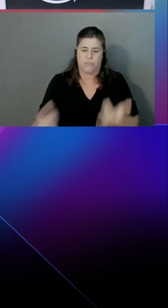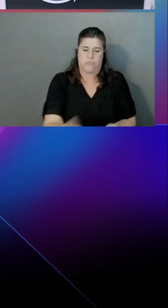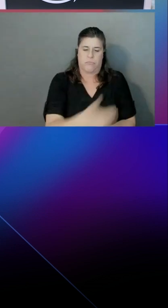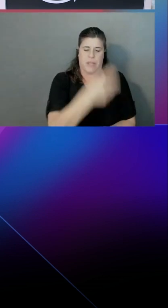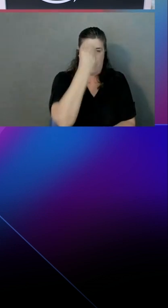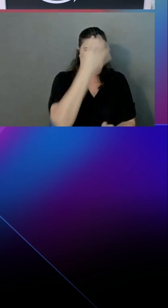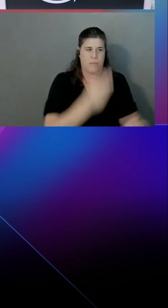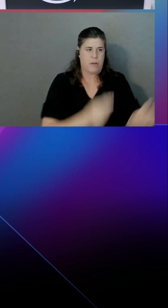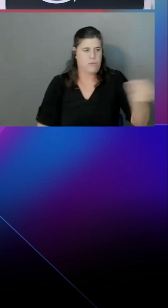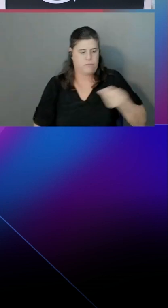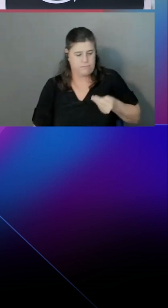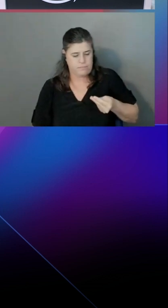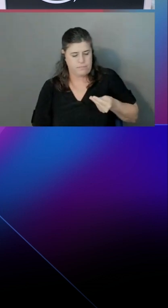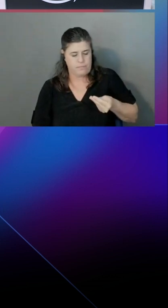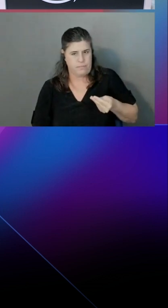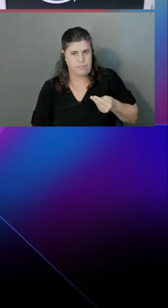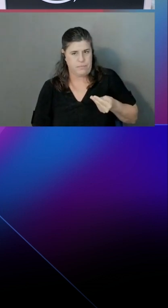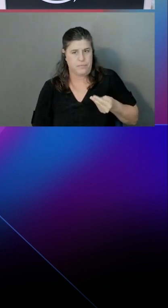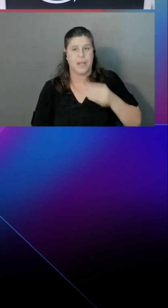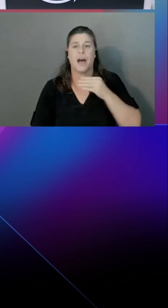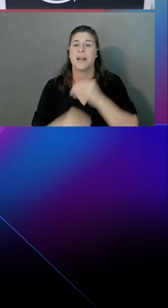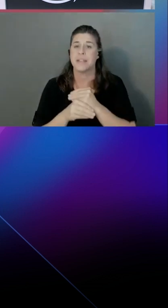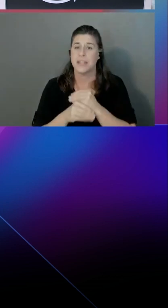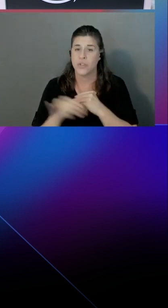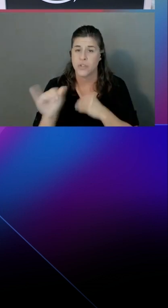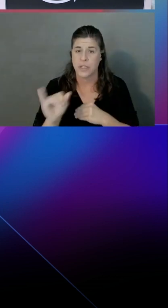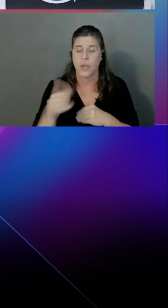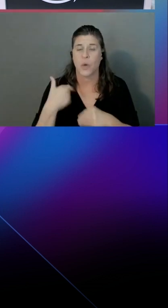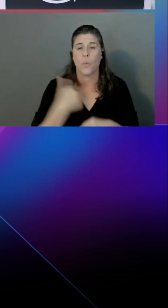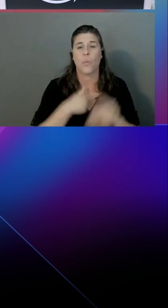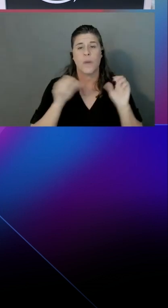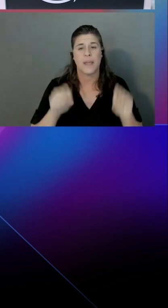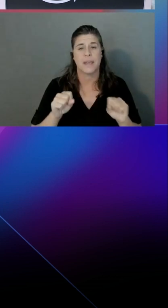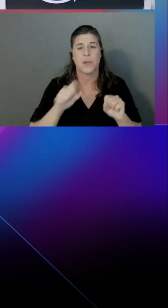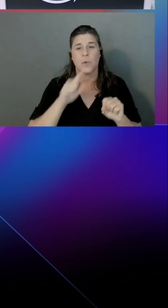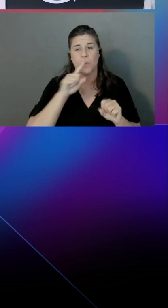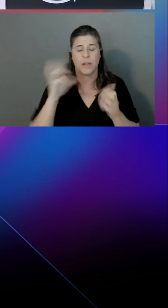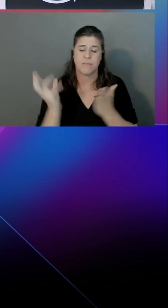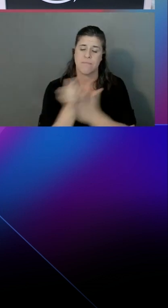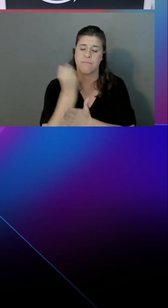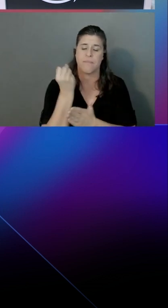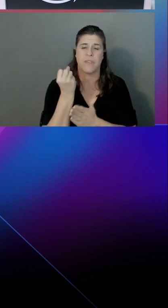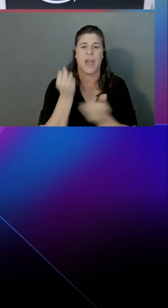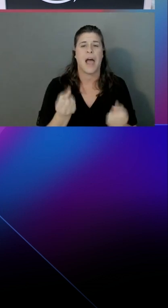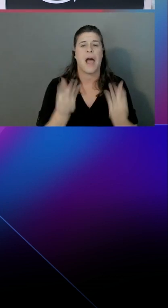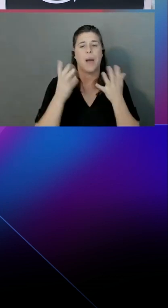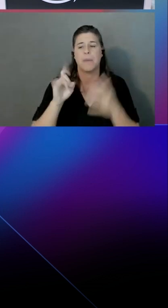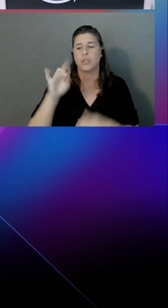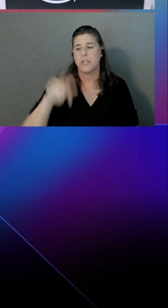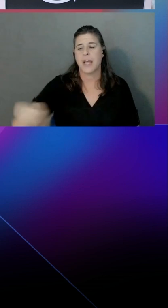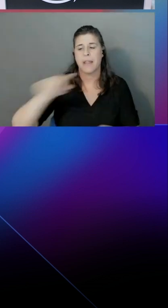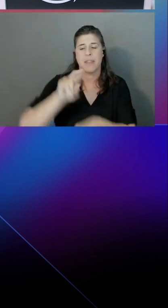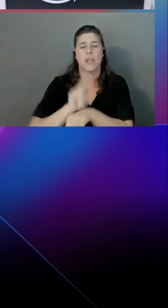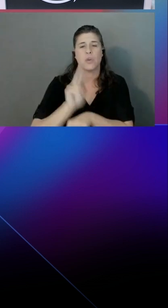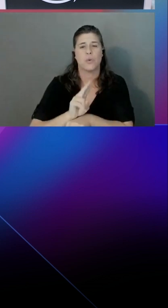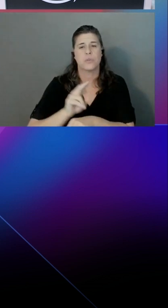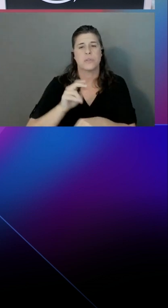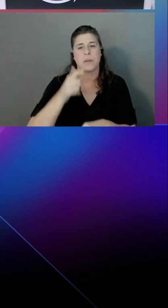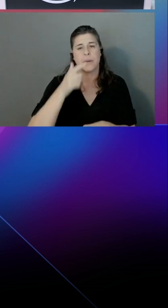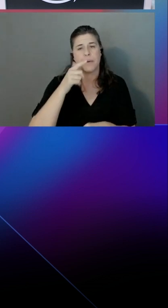Right. And then additionally, we're able to optimize the amount of data they use by reducing